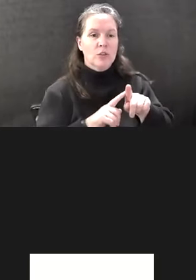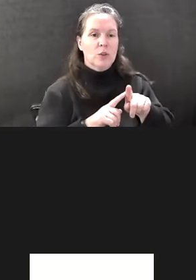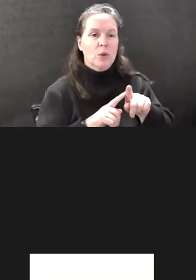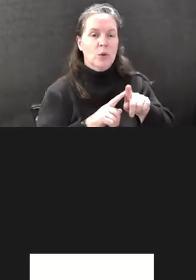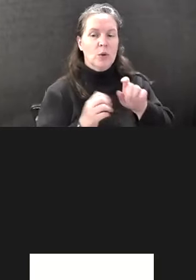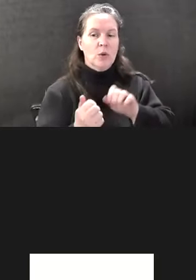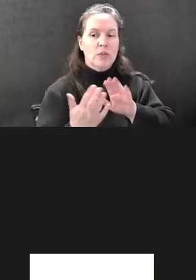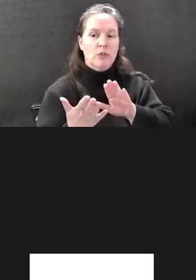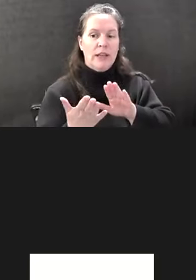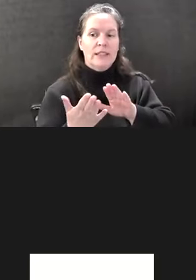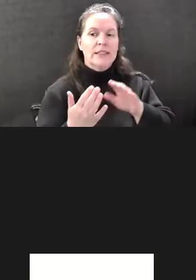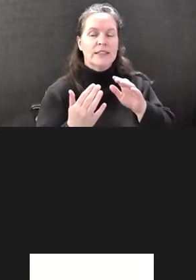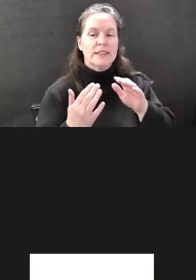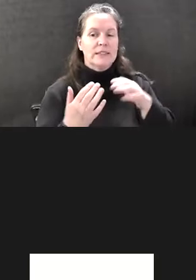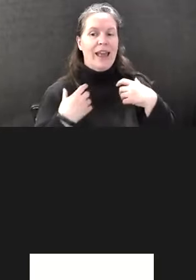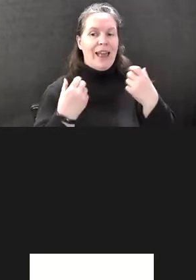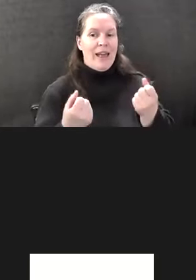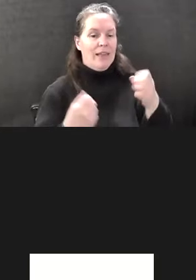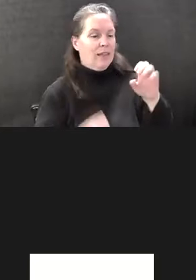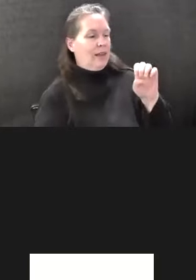health equity. All